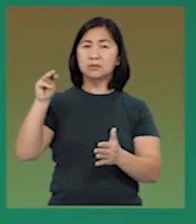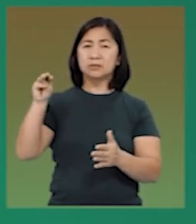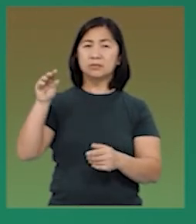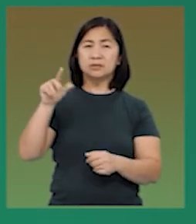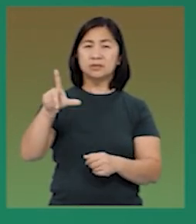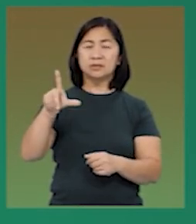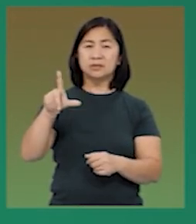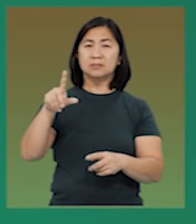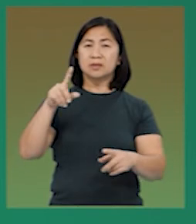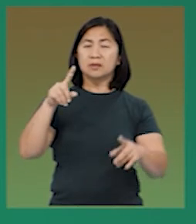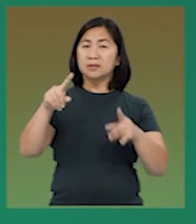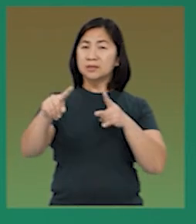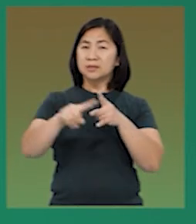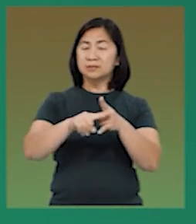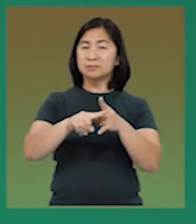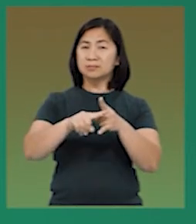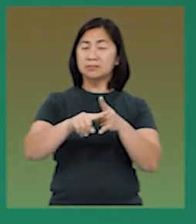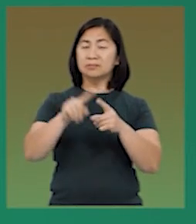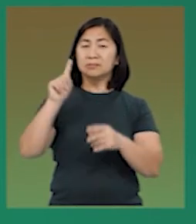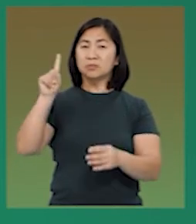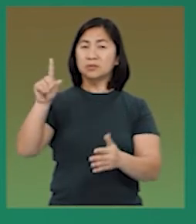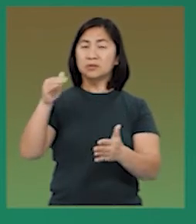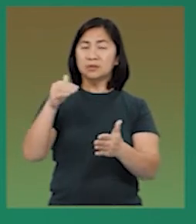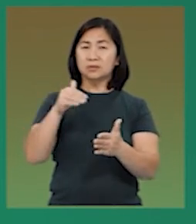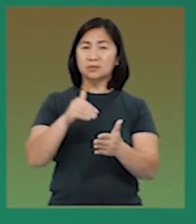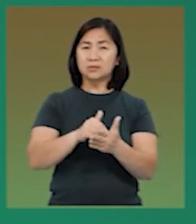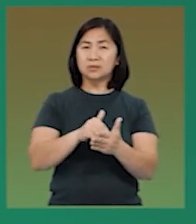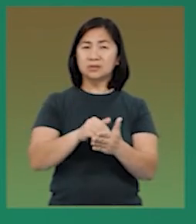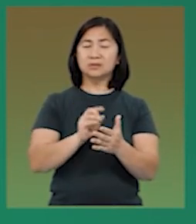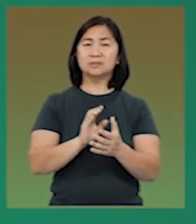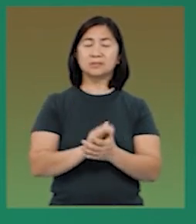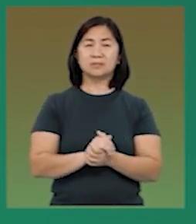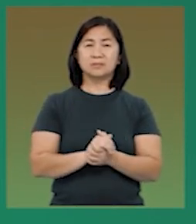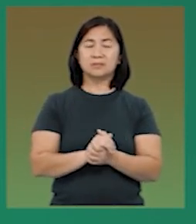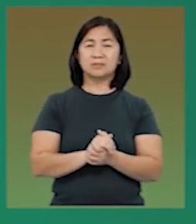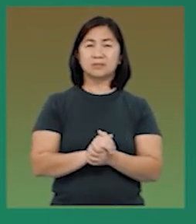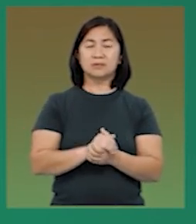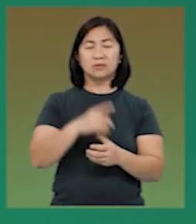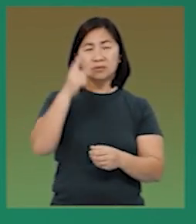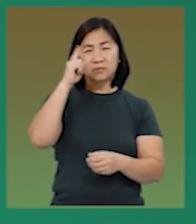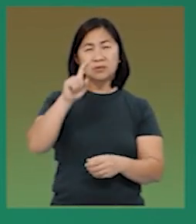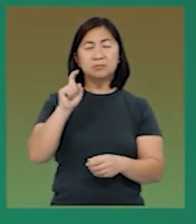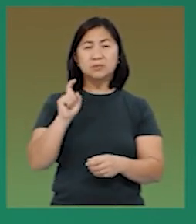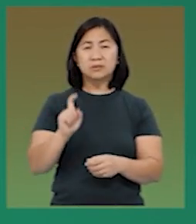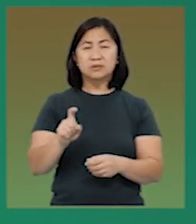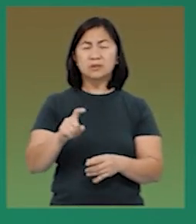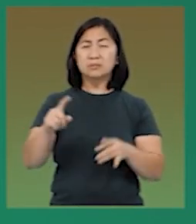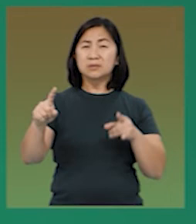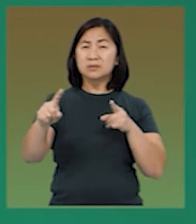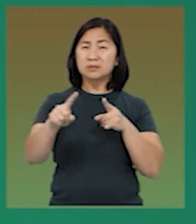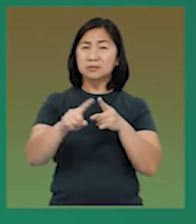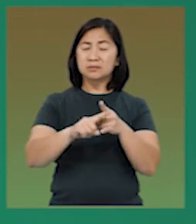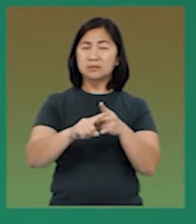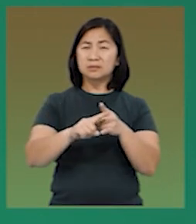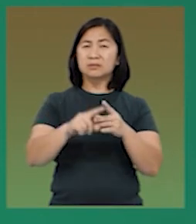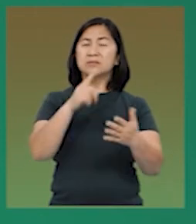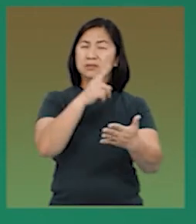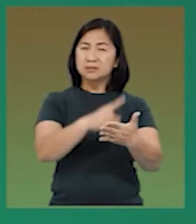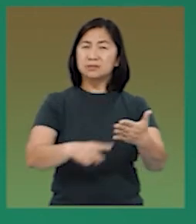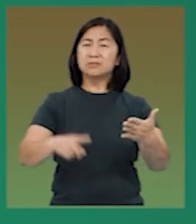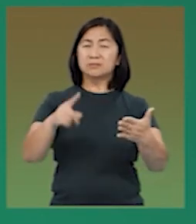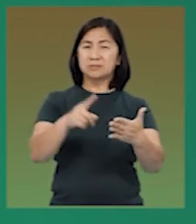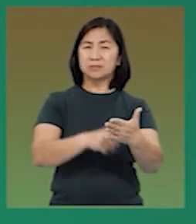15,000 milliliters divided by 1,000. Para sa mabilis na